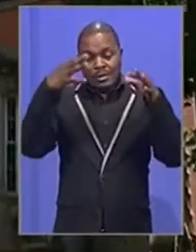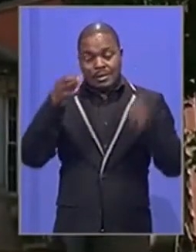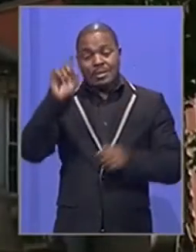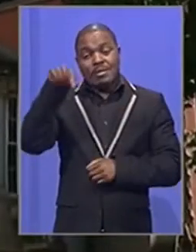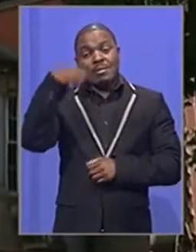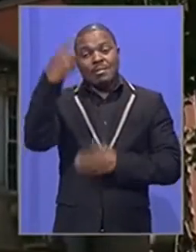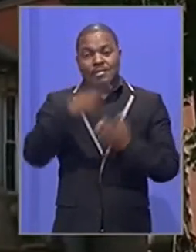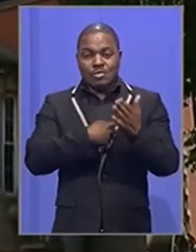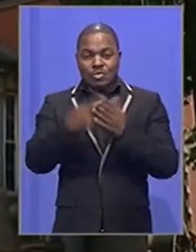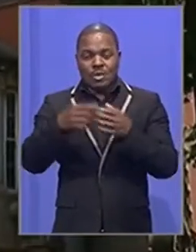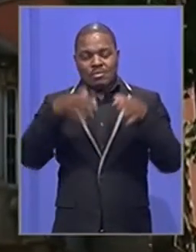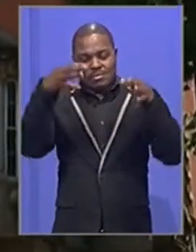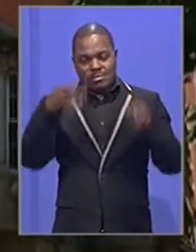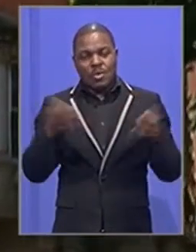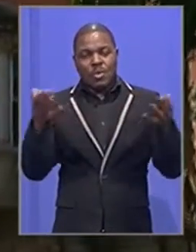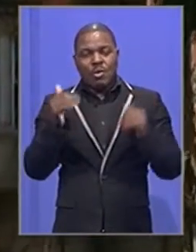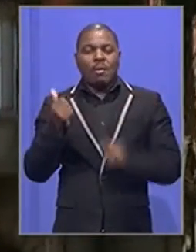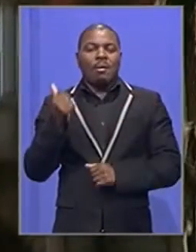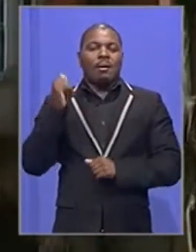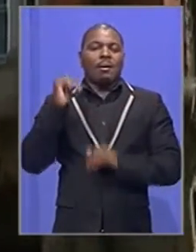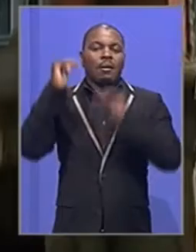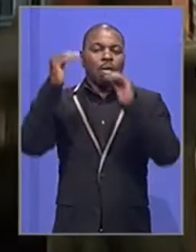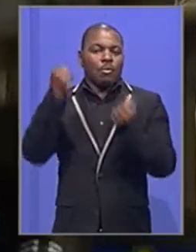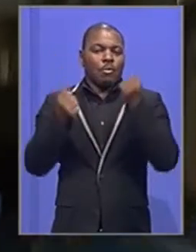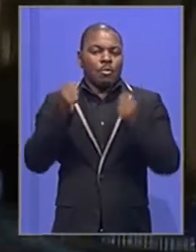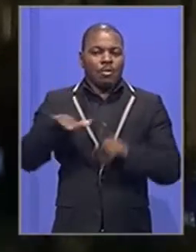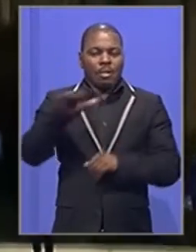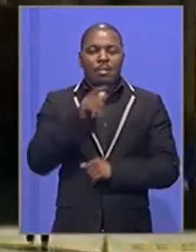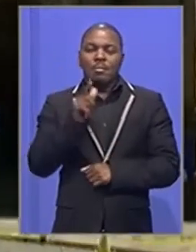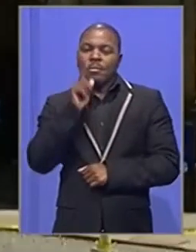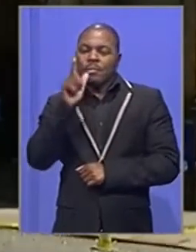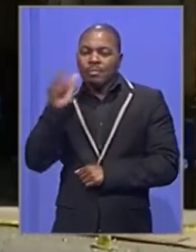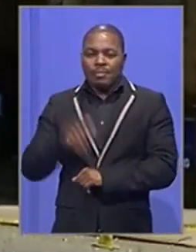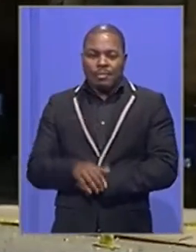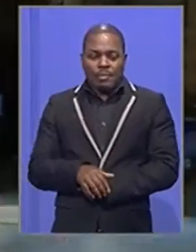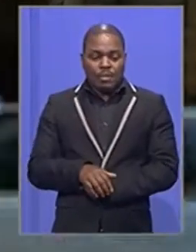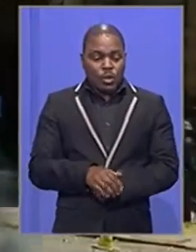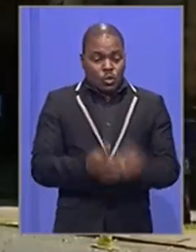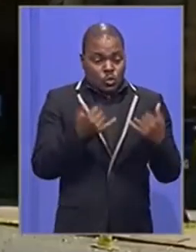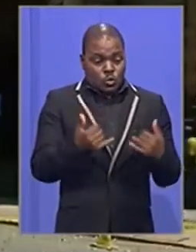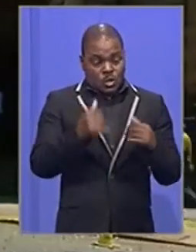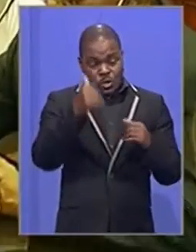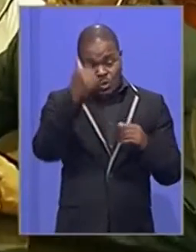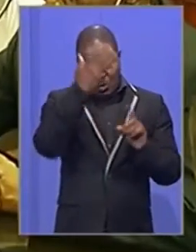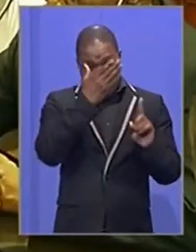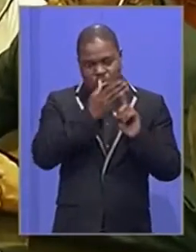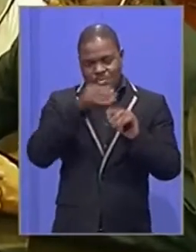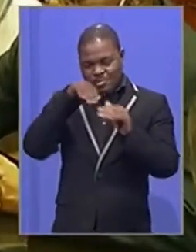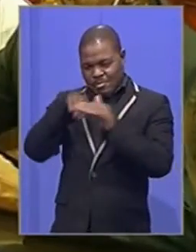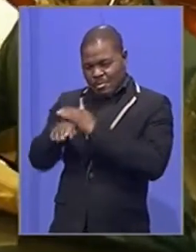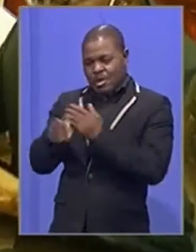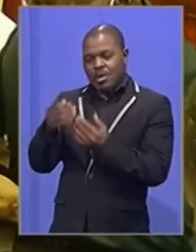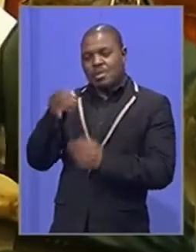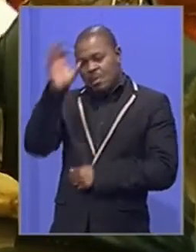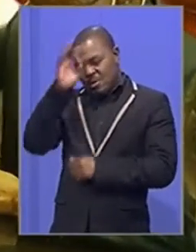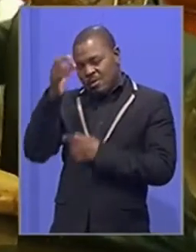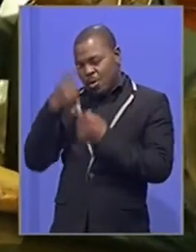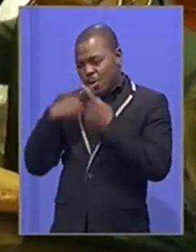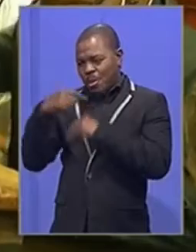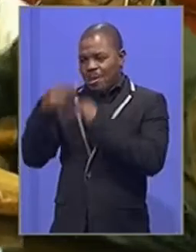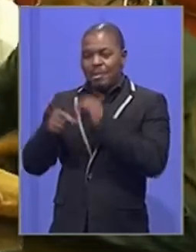e tlang lekgotleng la dinyewe le phahameng la Pietermaritzburg. Tsatsing lena Zuma o ritetse nyewe kgahlano le Downer mo a boletseng ha